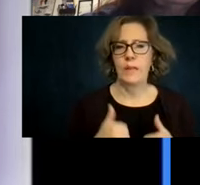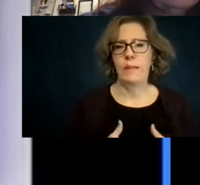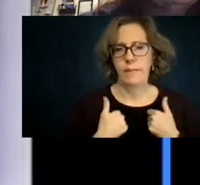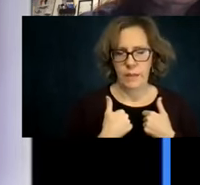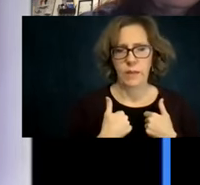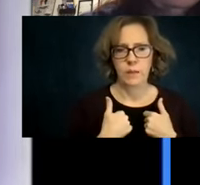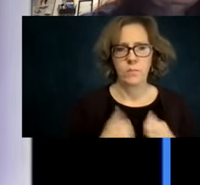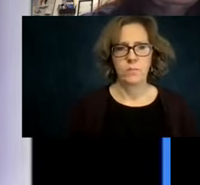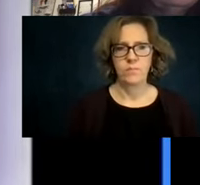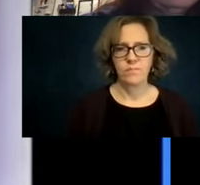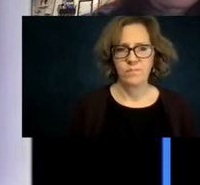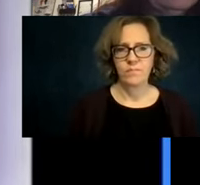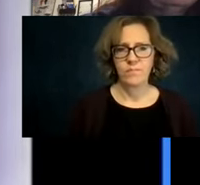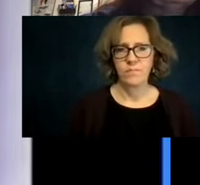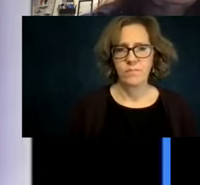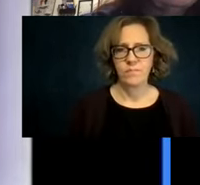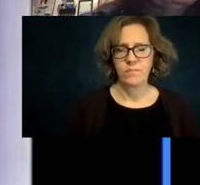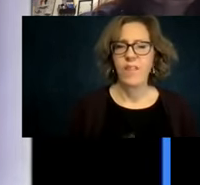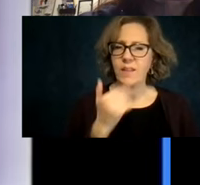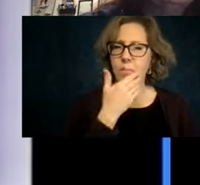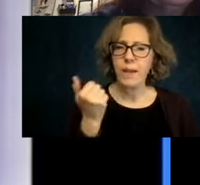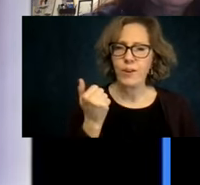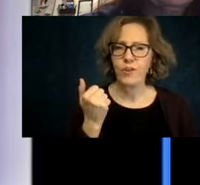better than